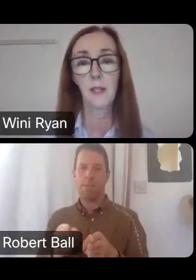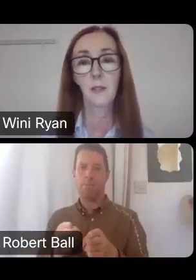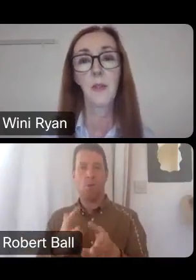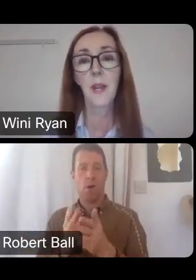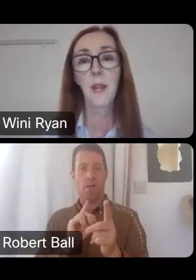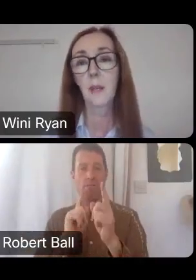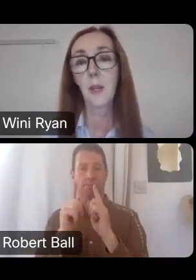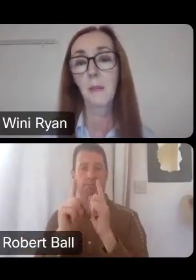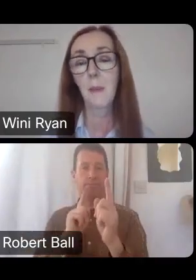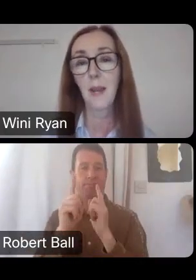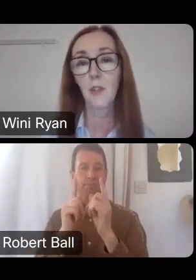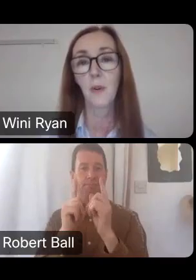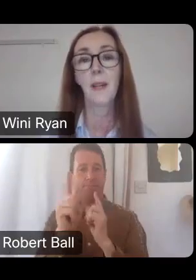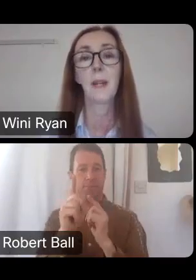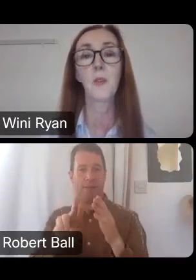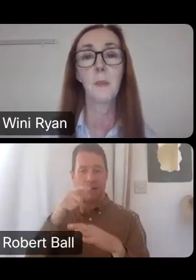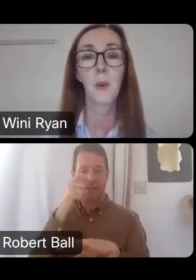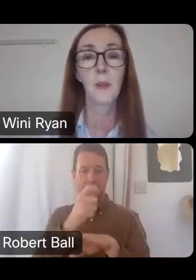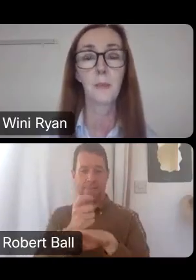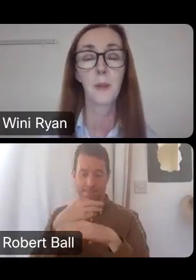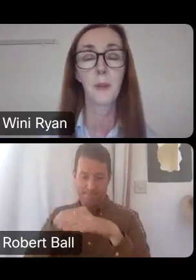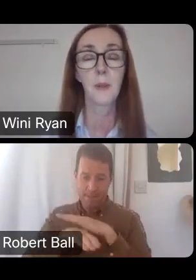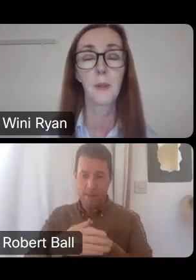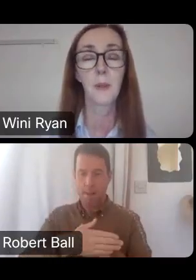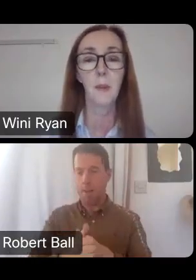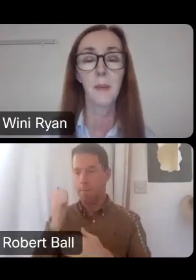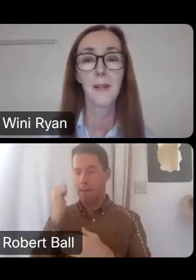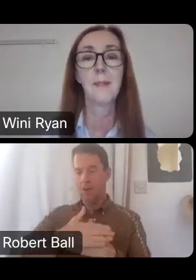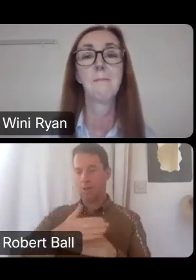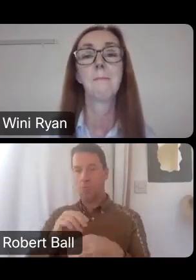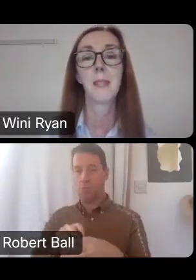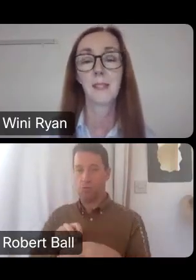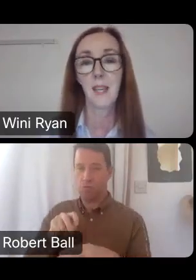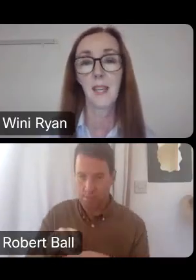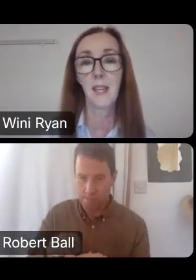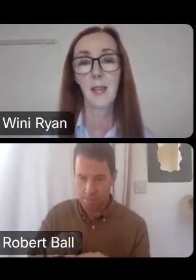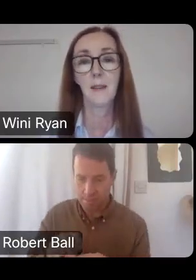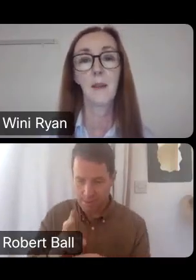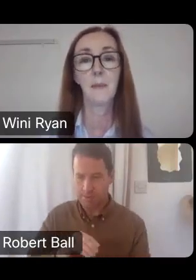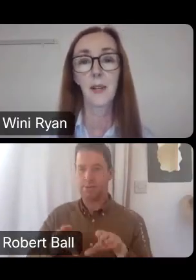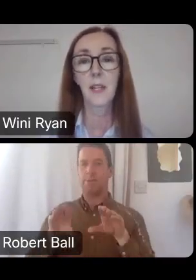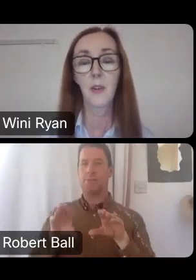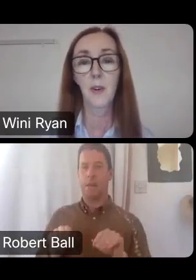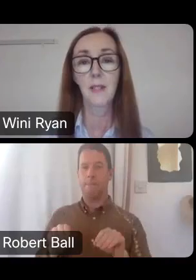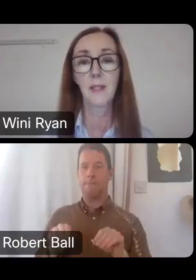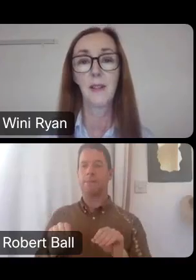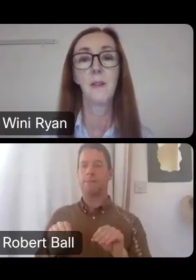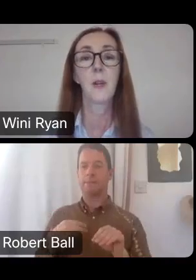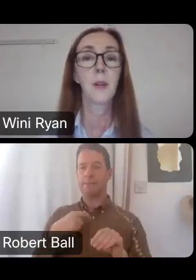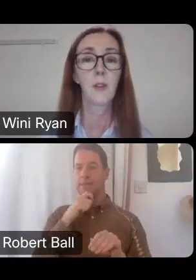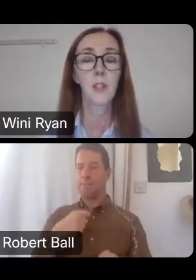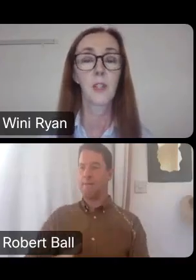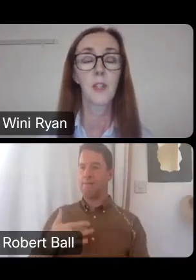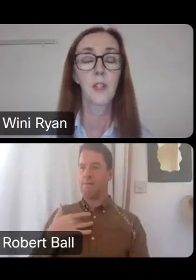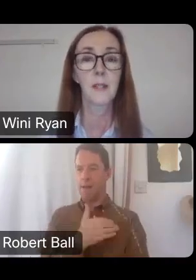directions. So the next time I come in the back door and I'm tripping over the boots, I stop, I say, okay, I'm feeling annoyed. What am I